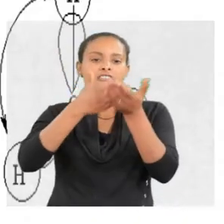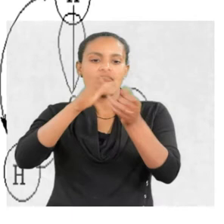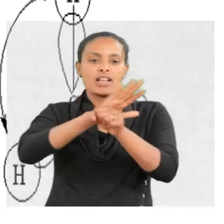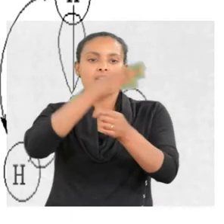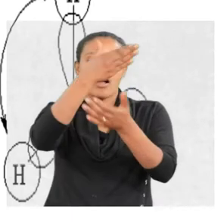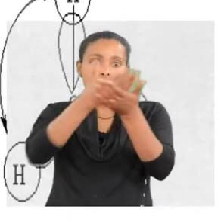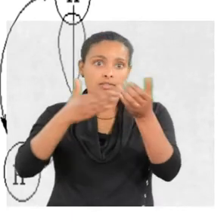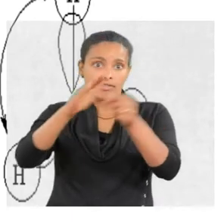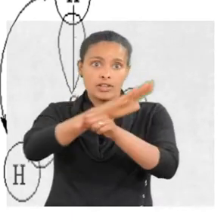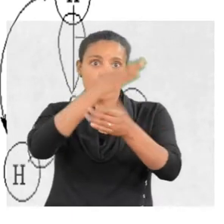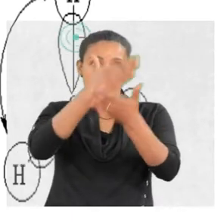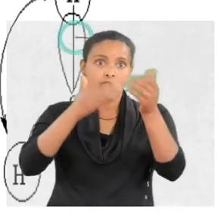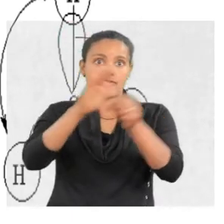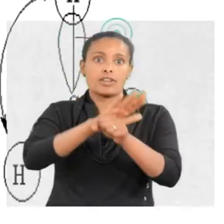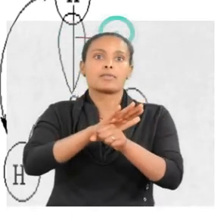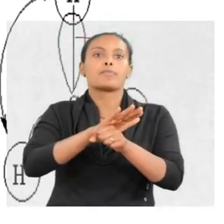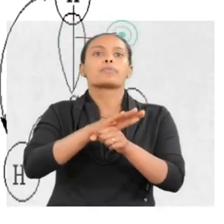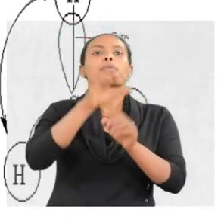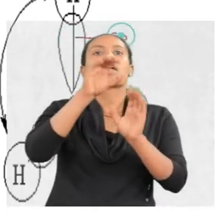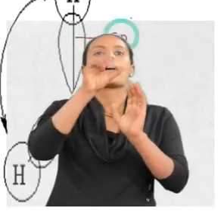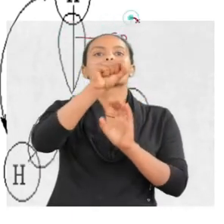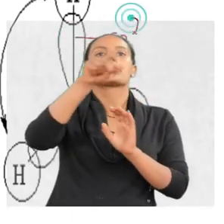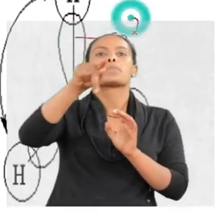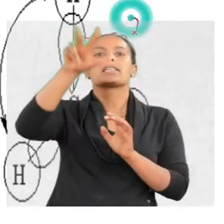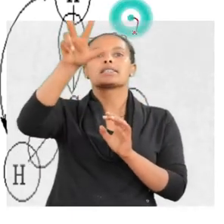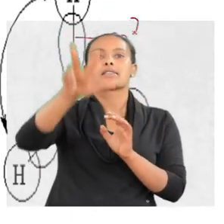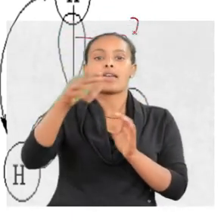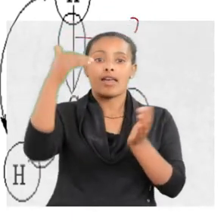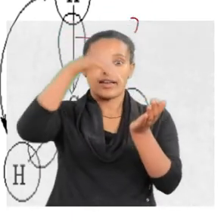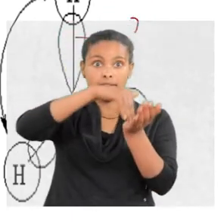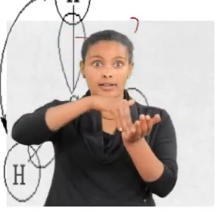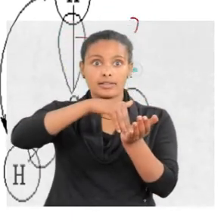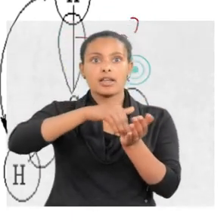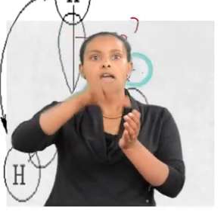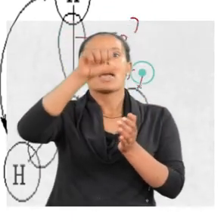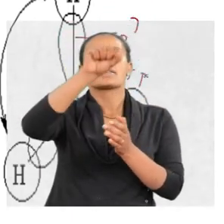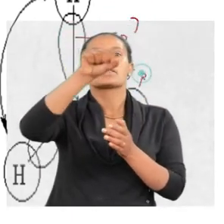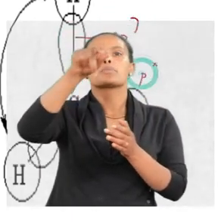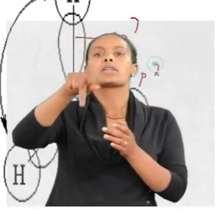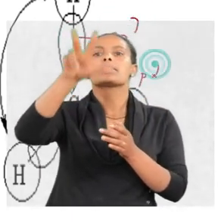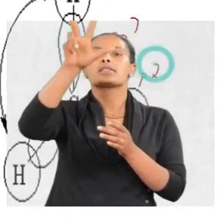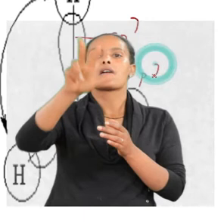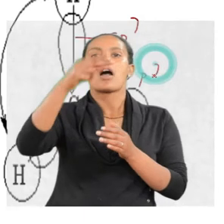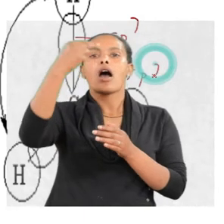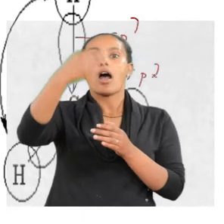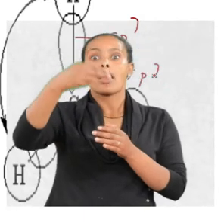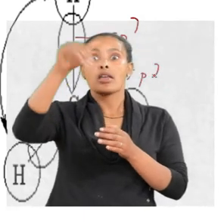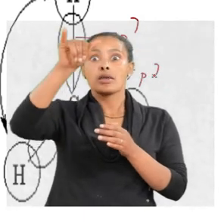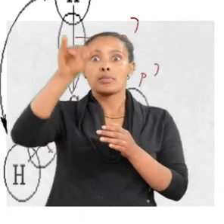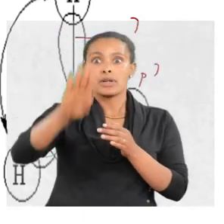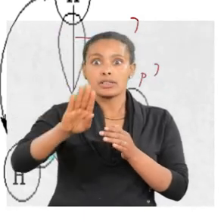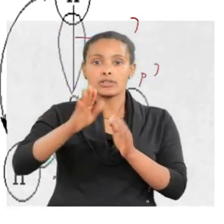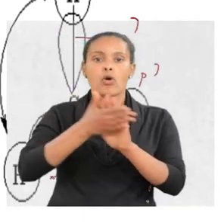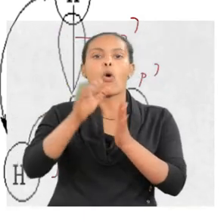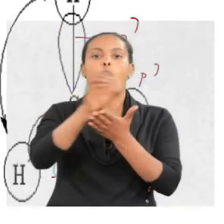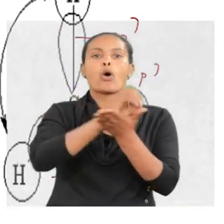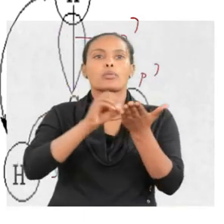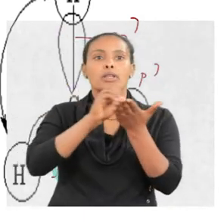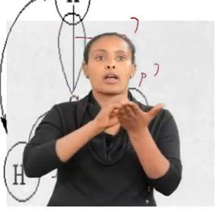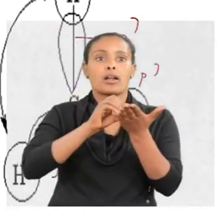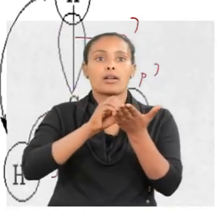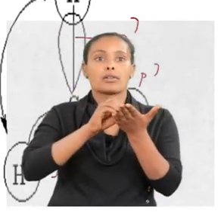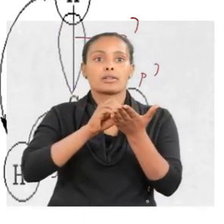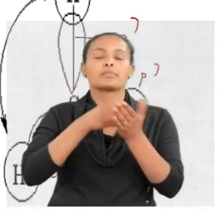this is sp3 hybrid orbital. Again, this is sp3 hybrid orbital. This is